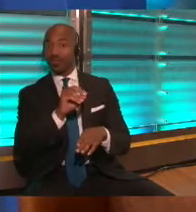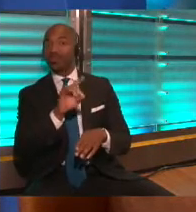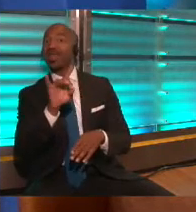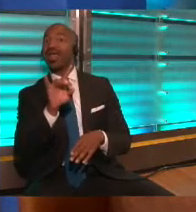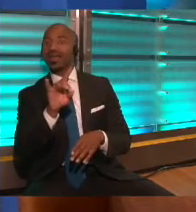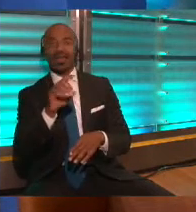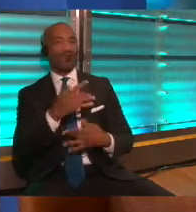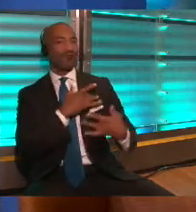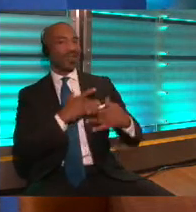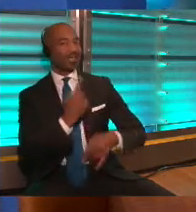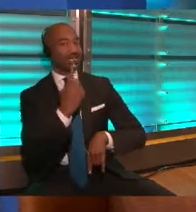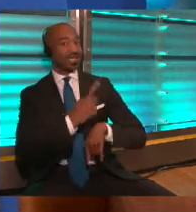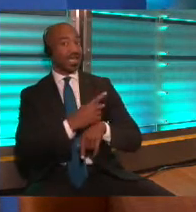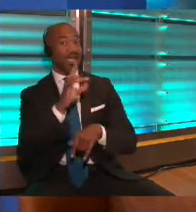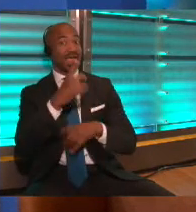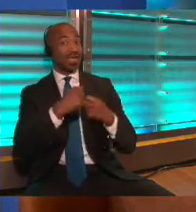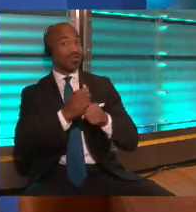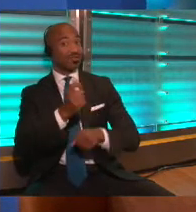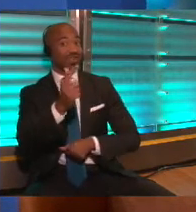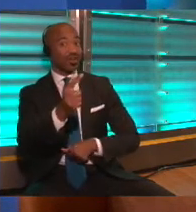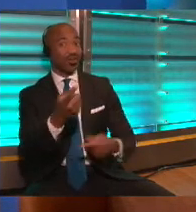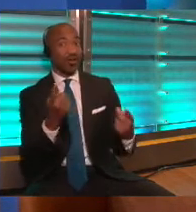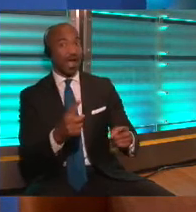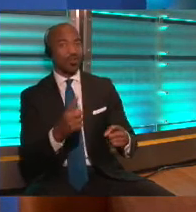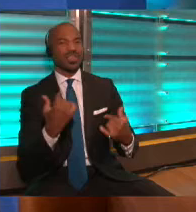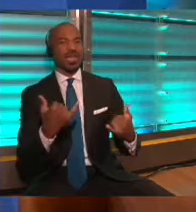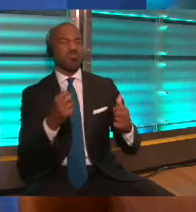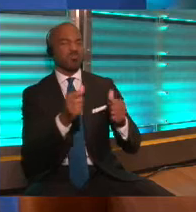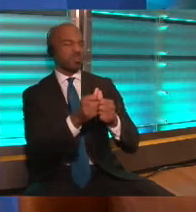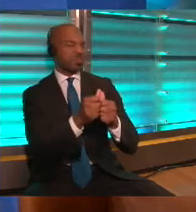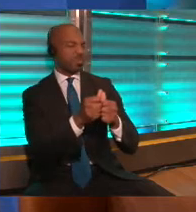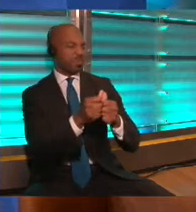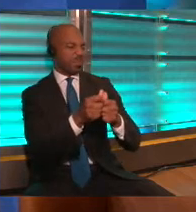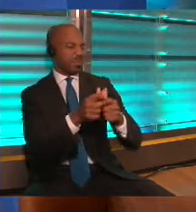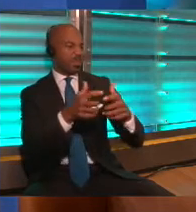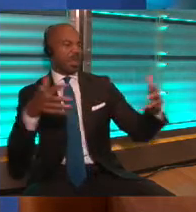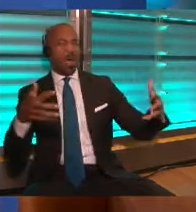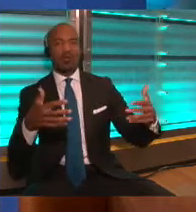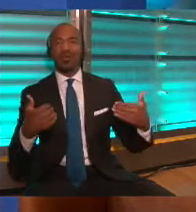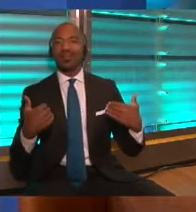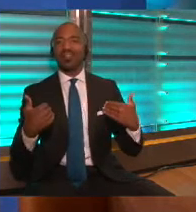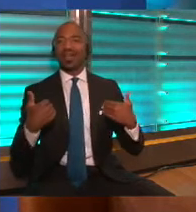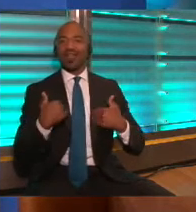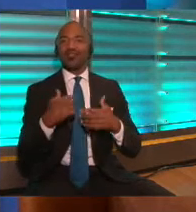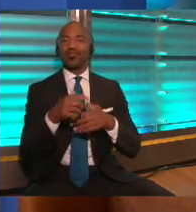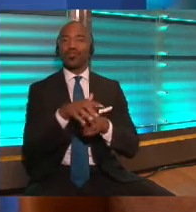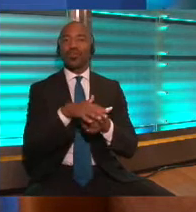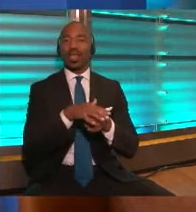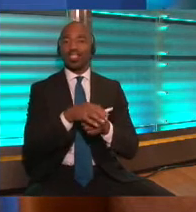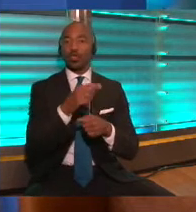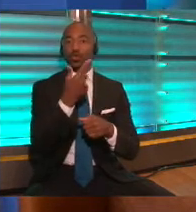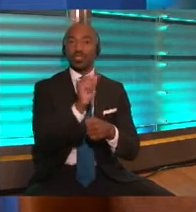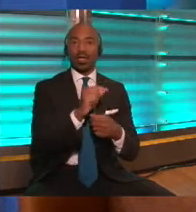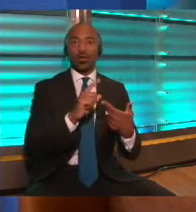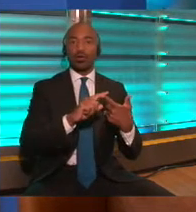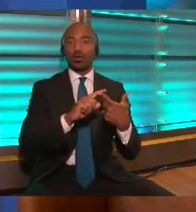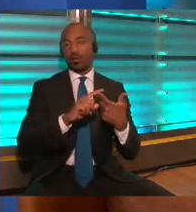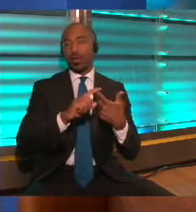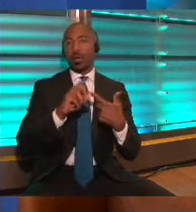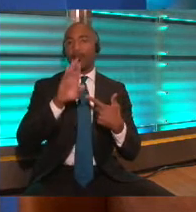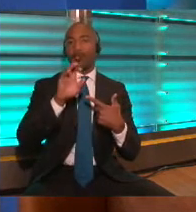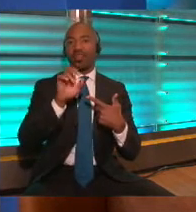Fast forward 8 years later, and we've now grown to our location here in Georgetown, Bethesda, Soho in New York